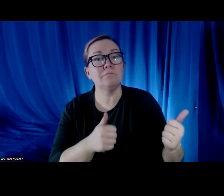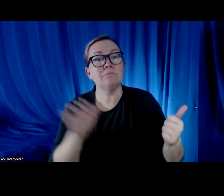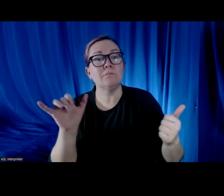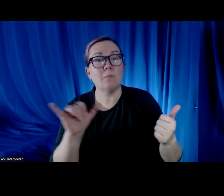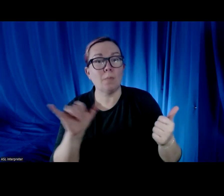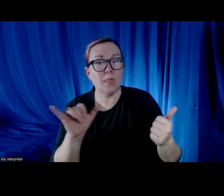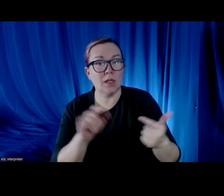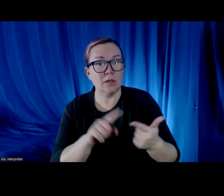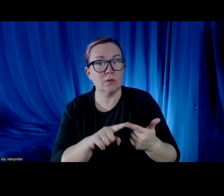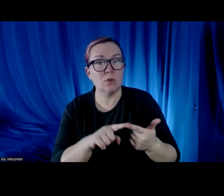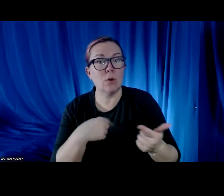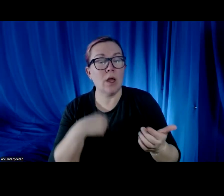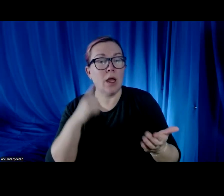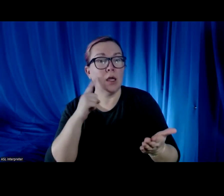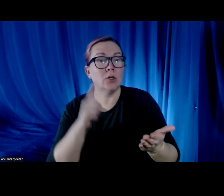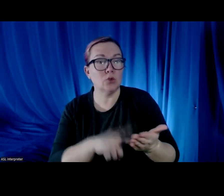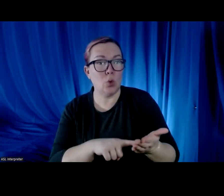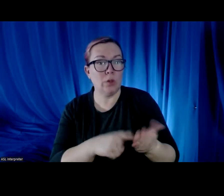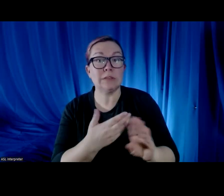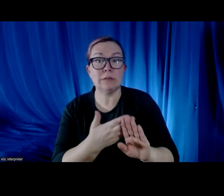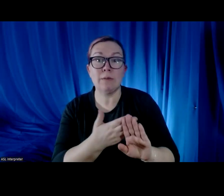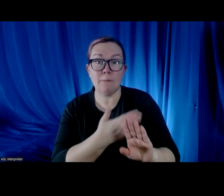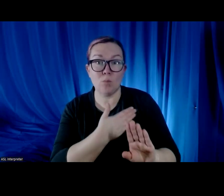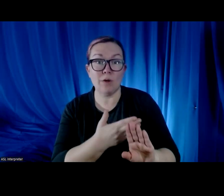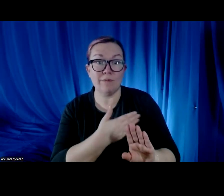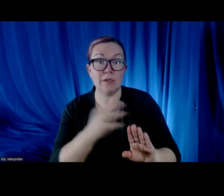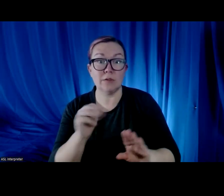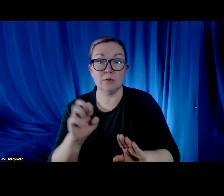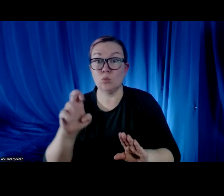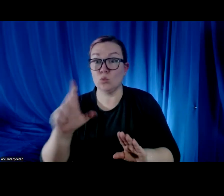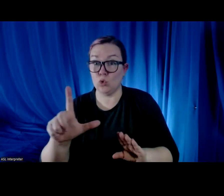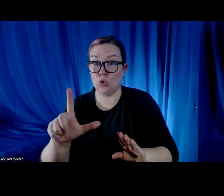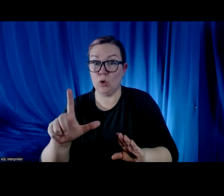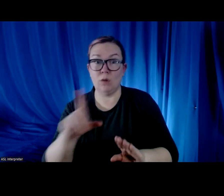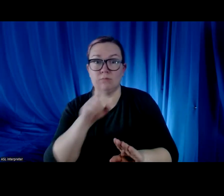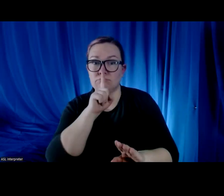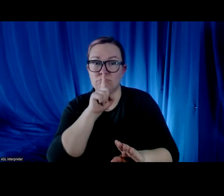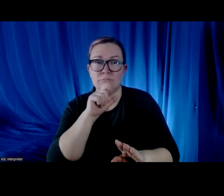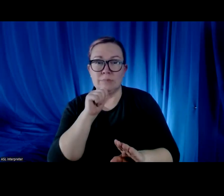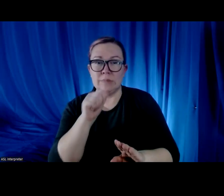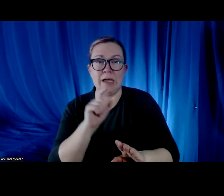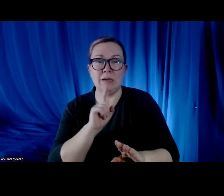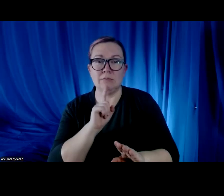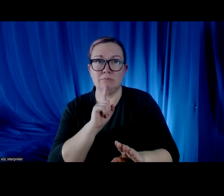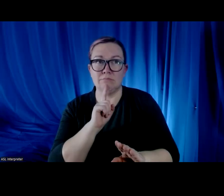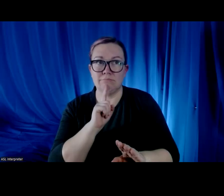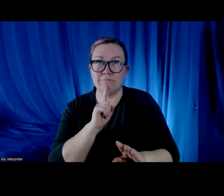I noticed in the previous mural there was not quite 15